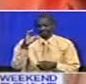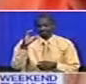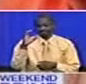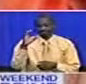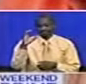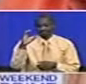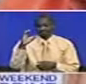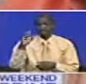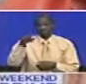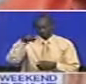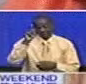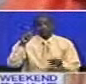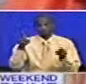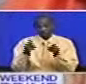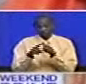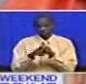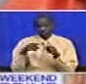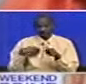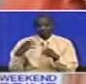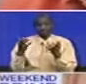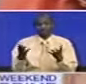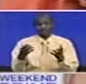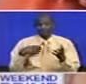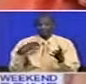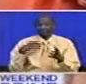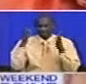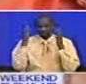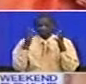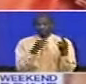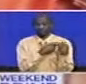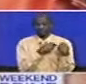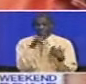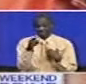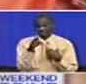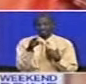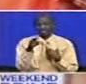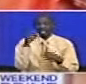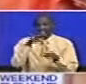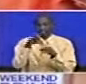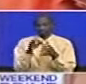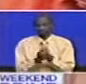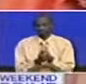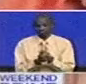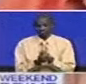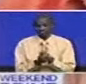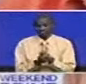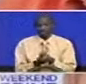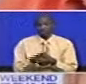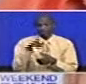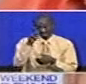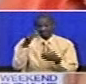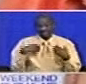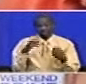that they also have a huge stake in this by-election, that their